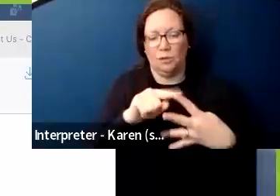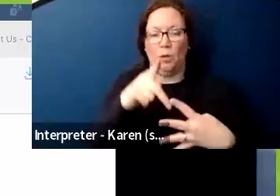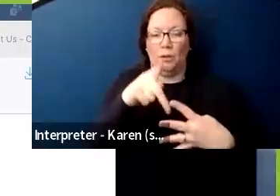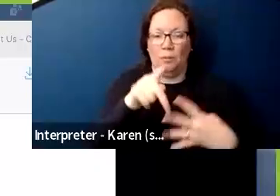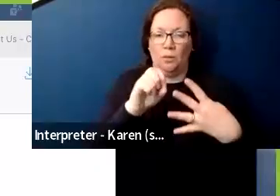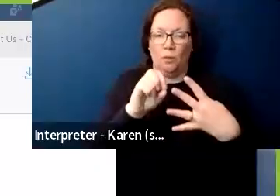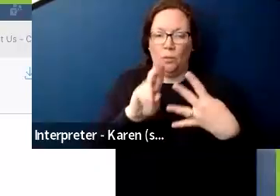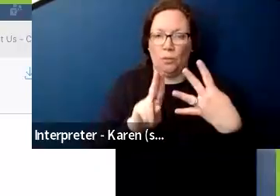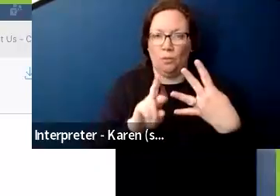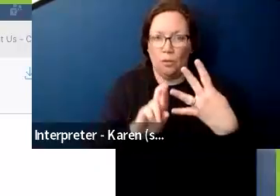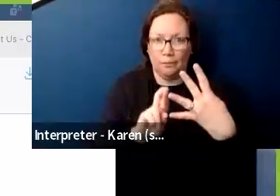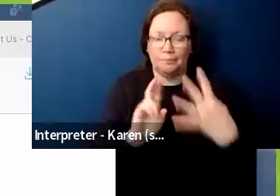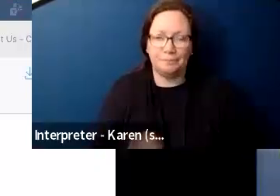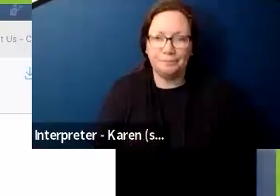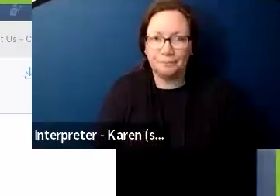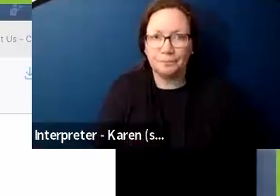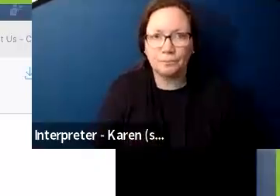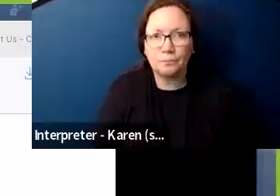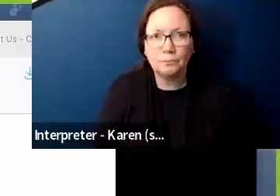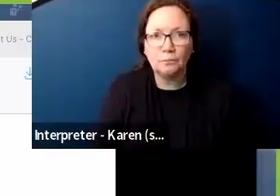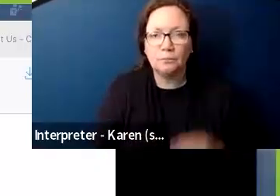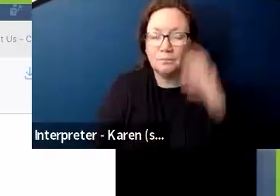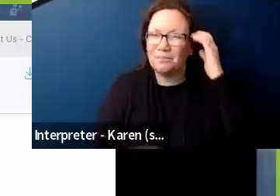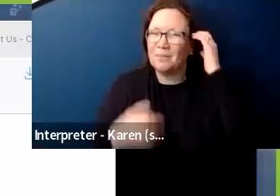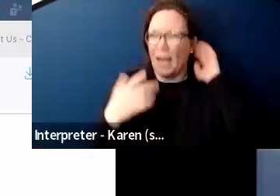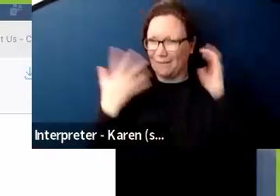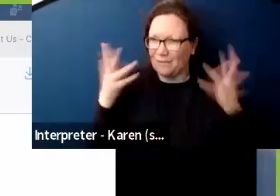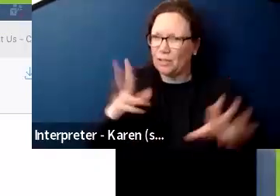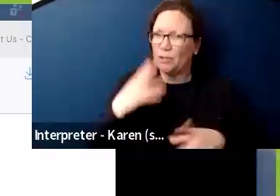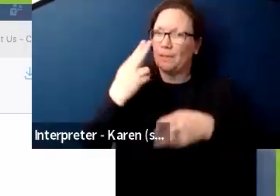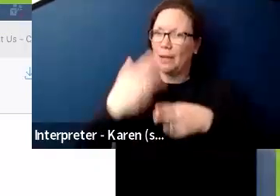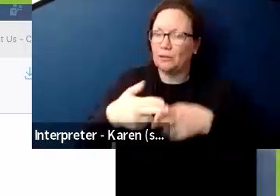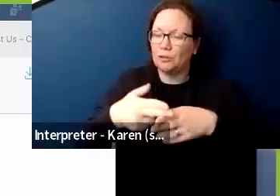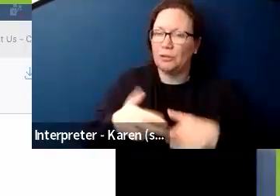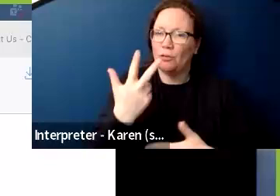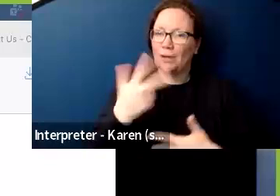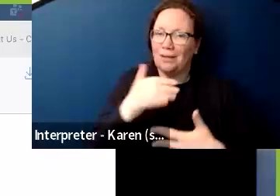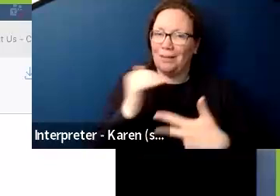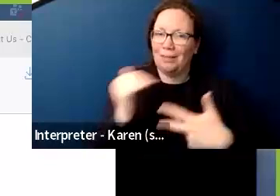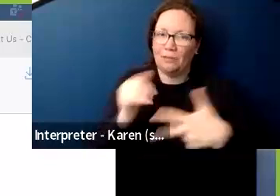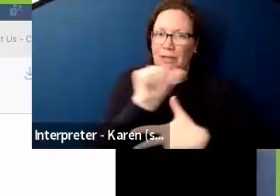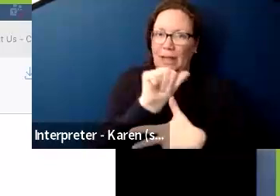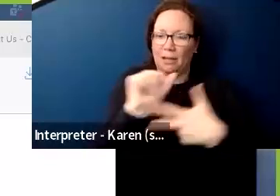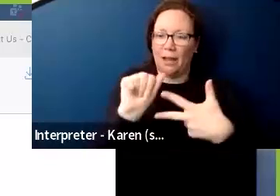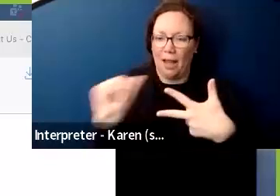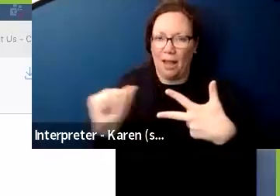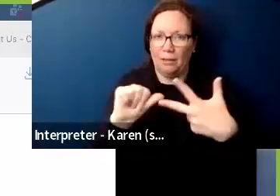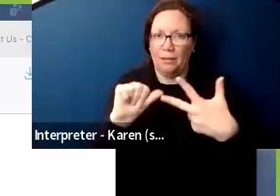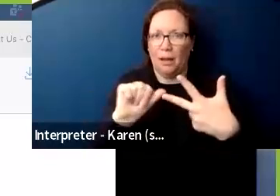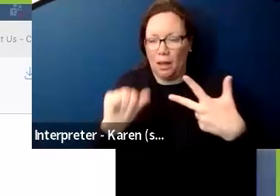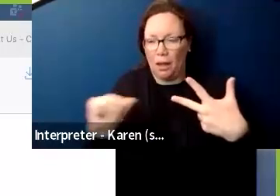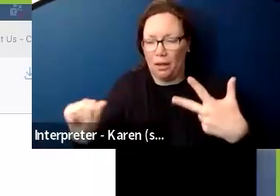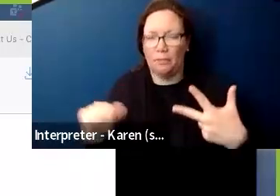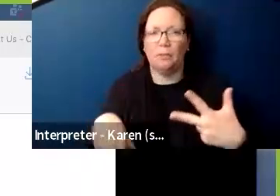can navigate content. I mentioned the three levels. So our